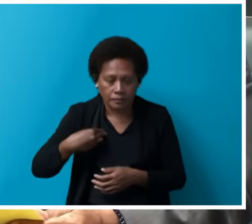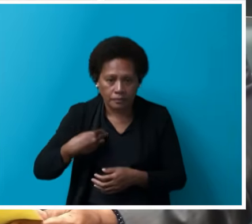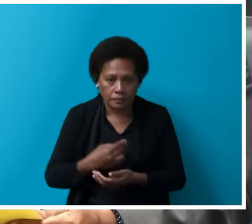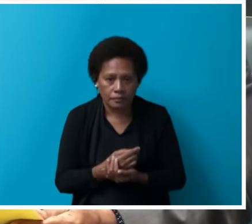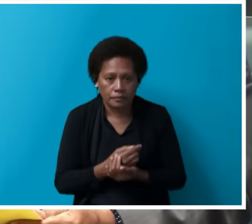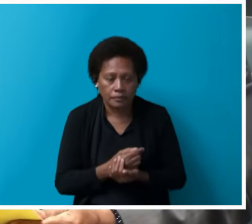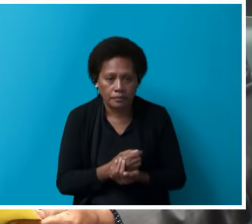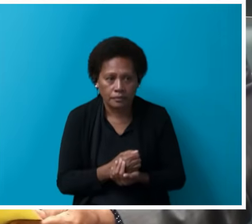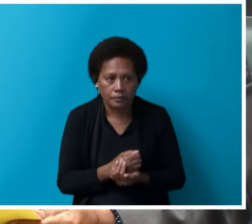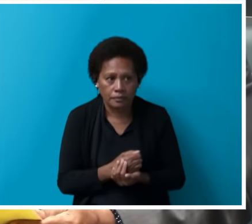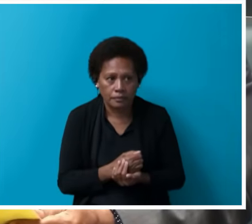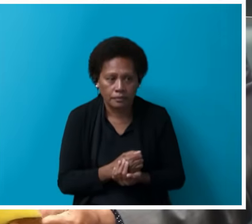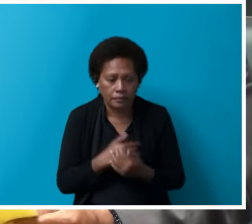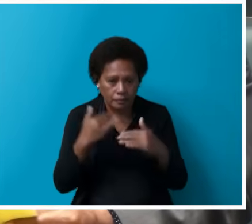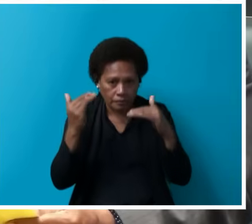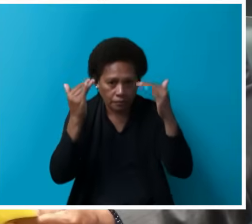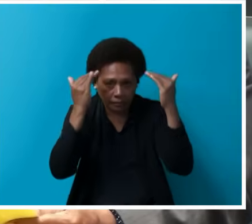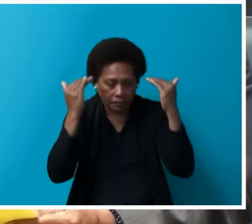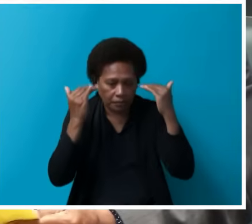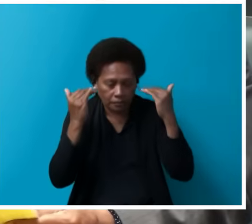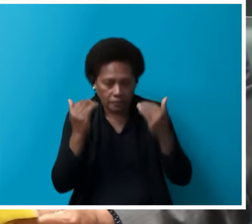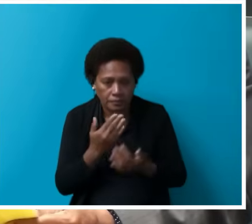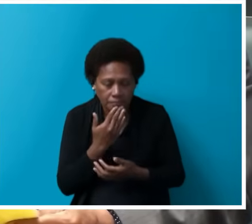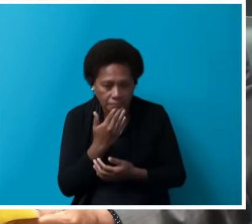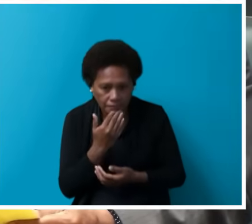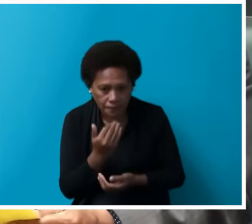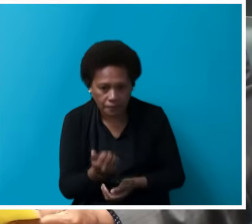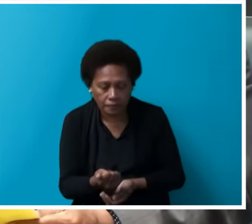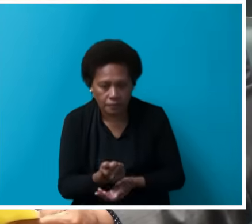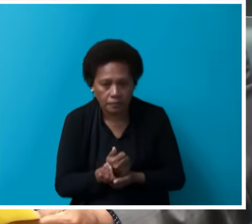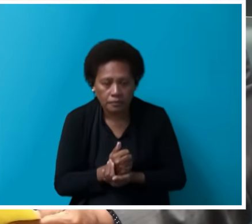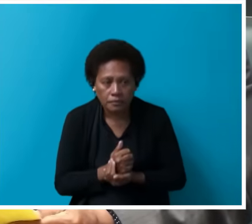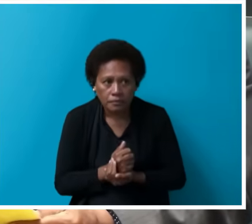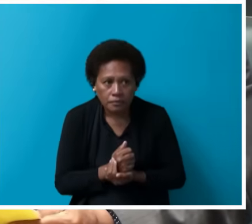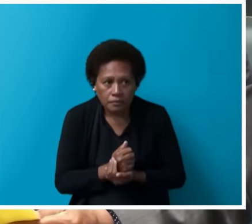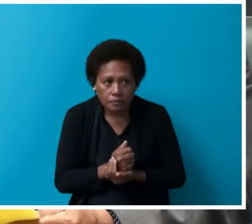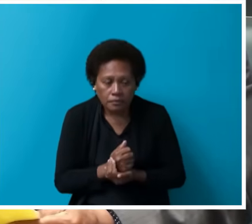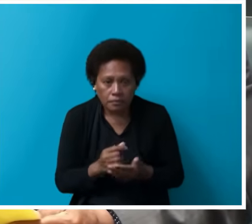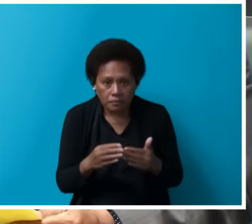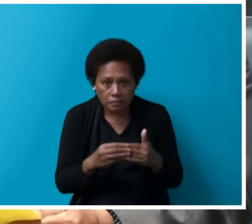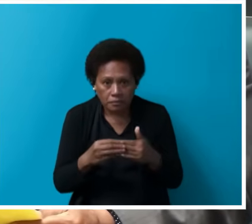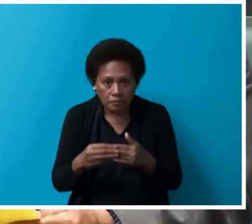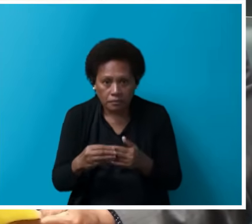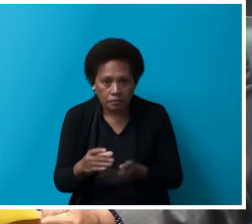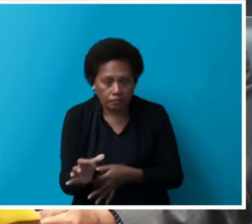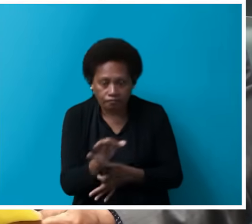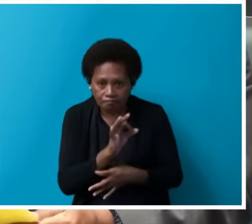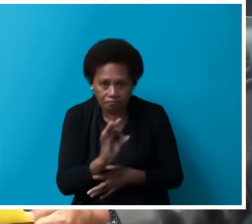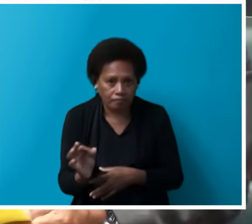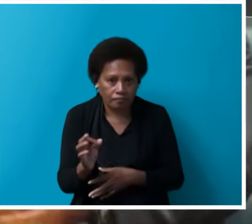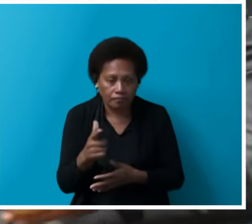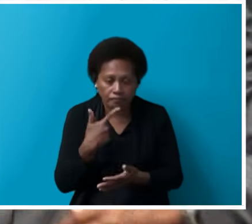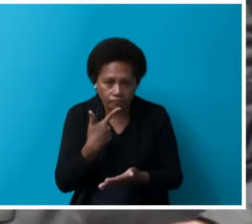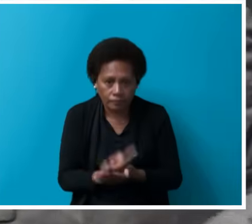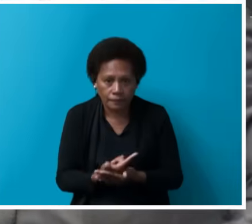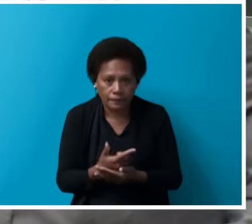Mr. Speaker, say, I plead with the honorable opposition members not to go and lie. Not